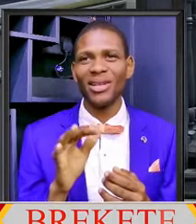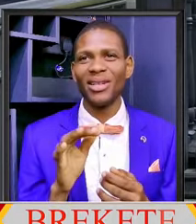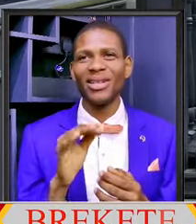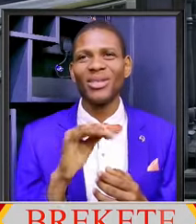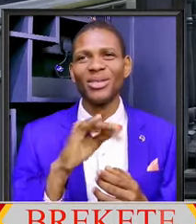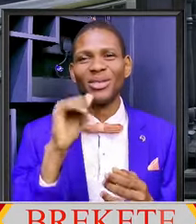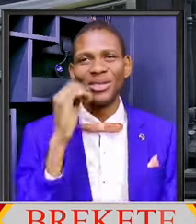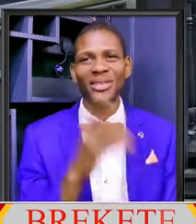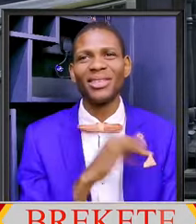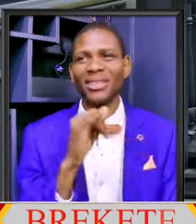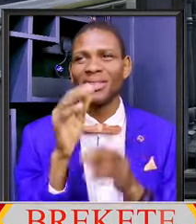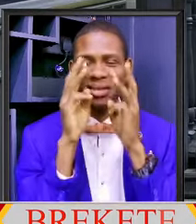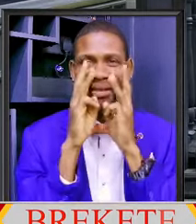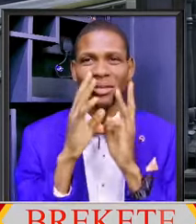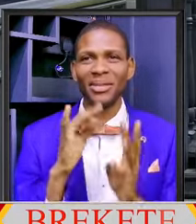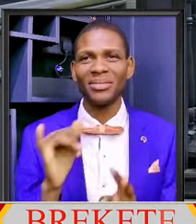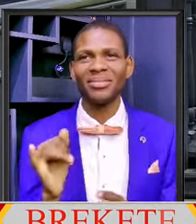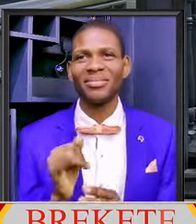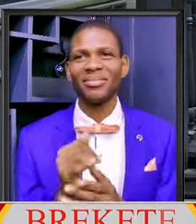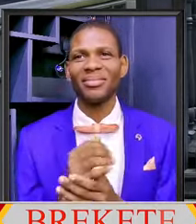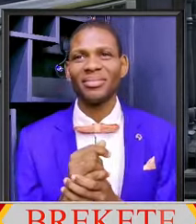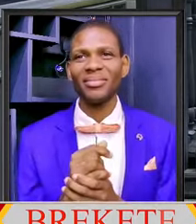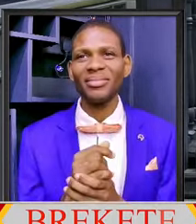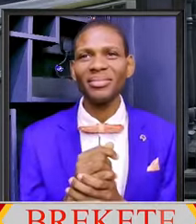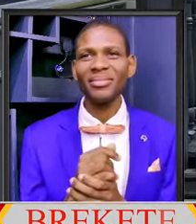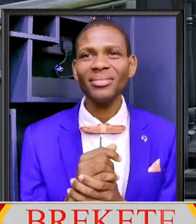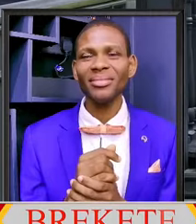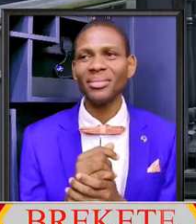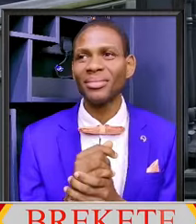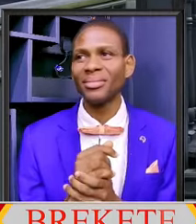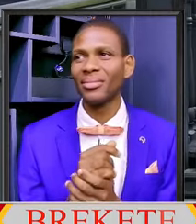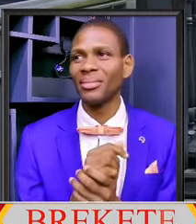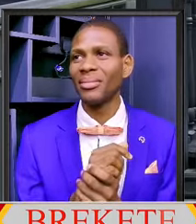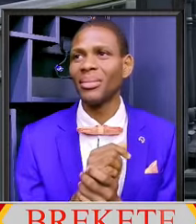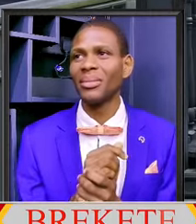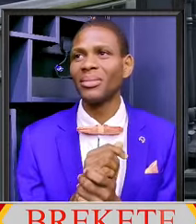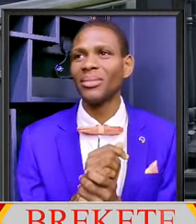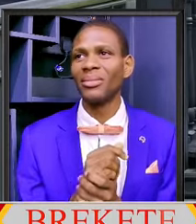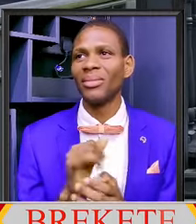her. God will reward her. So now, waiting with the.